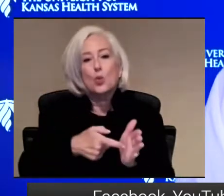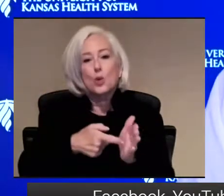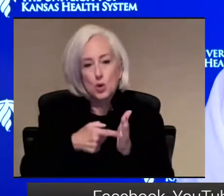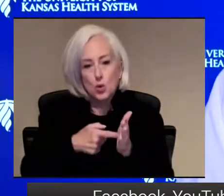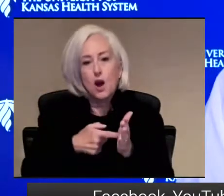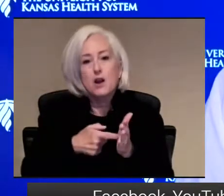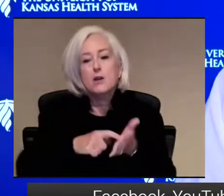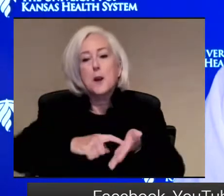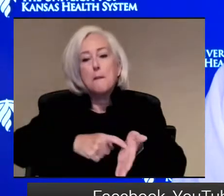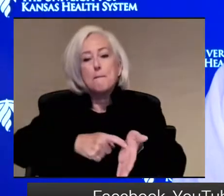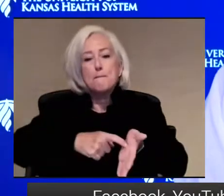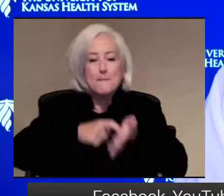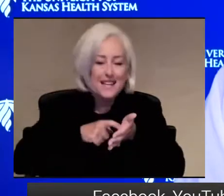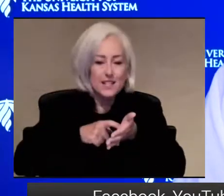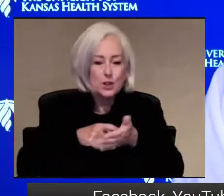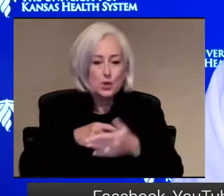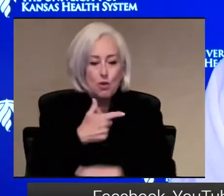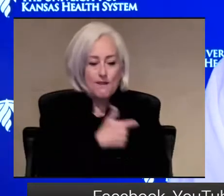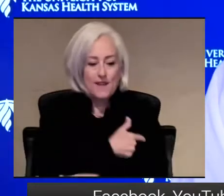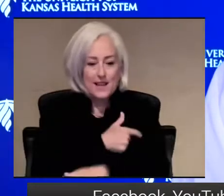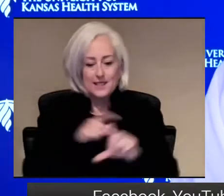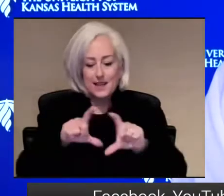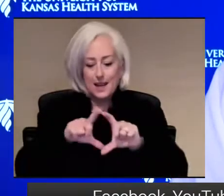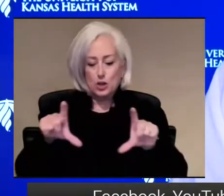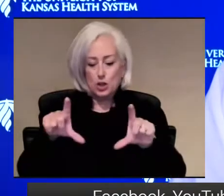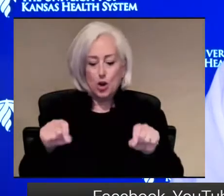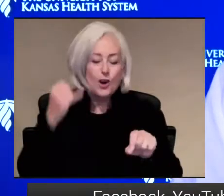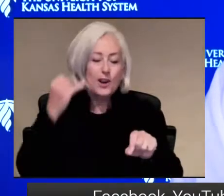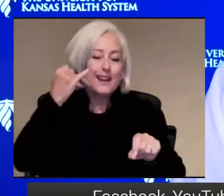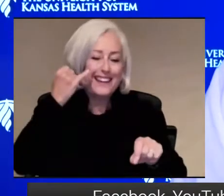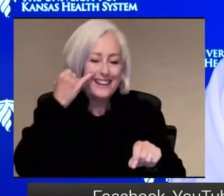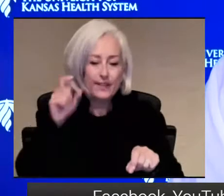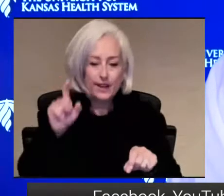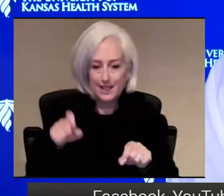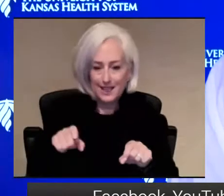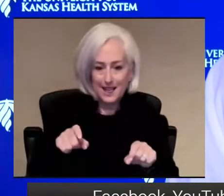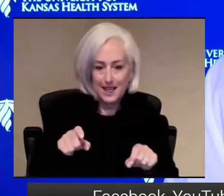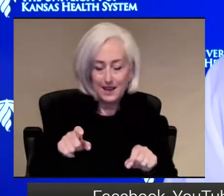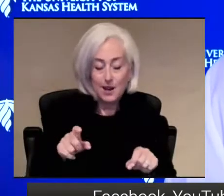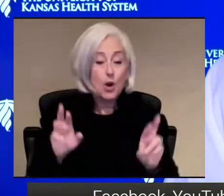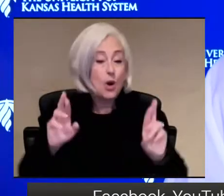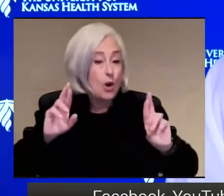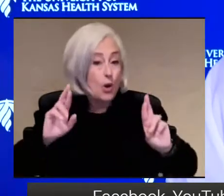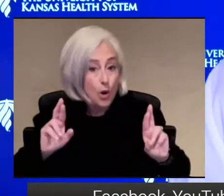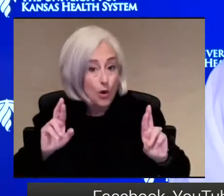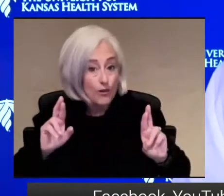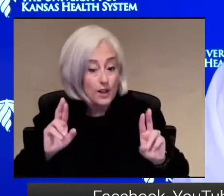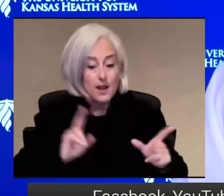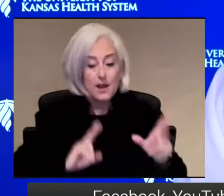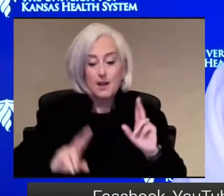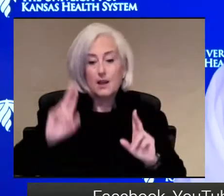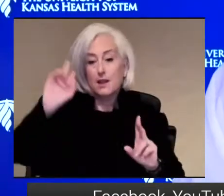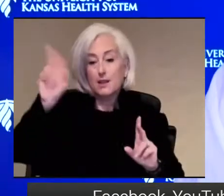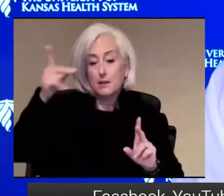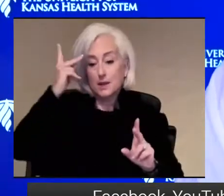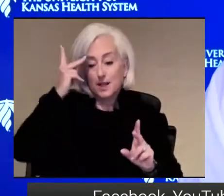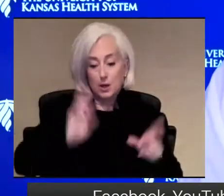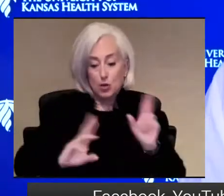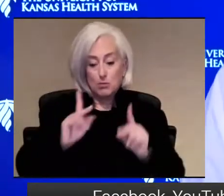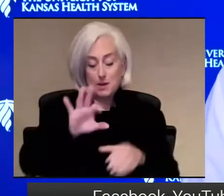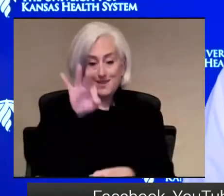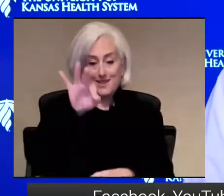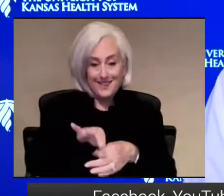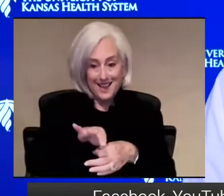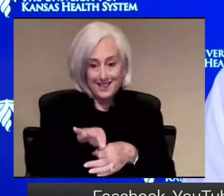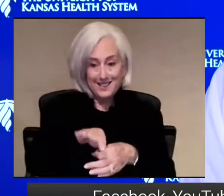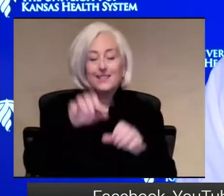I think that's just a point that hopefully now our elected leaders and our communities can pivot when those things do happen. And